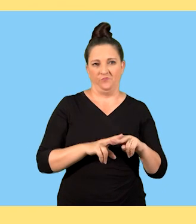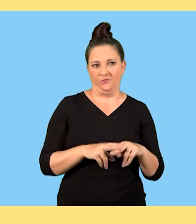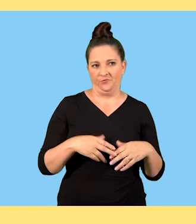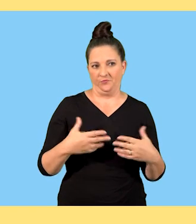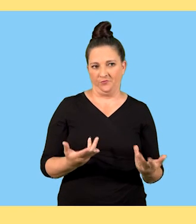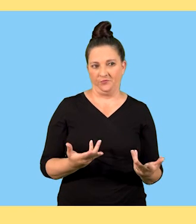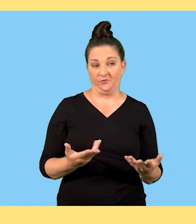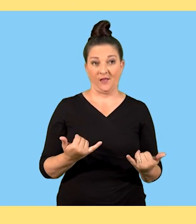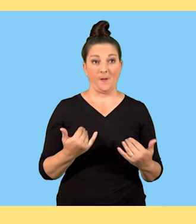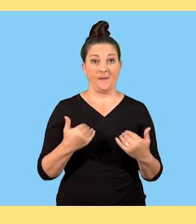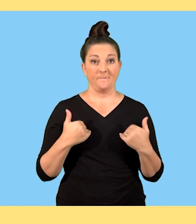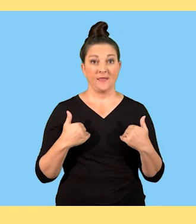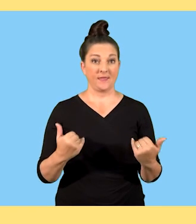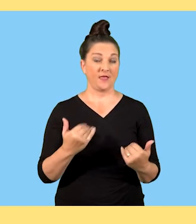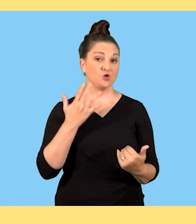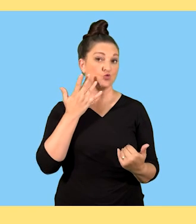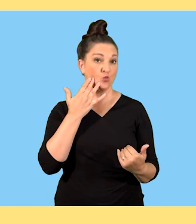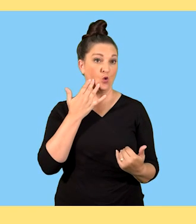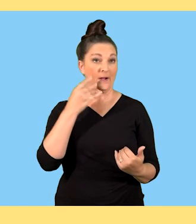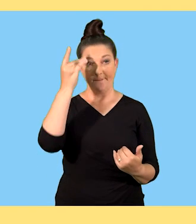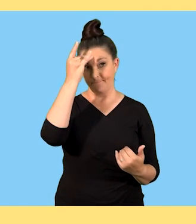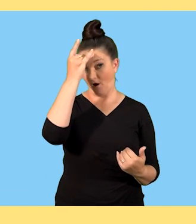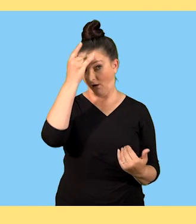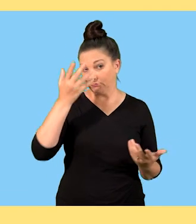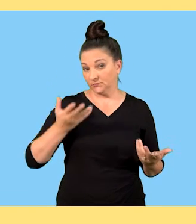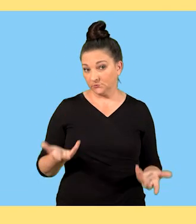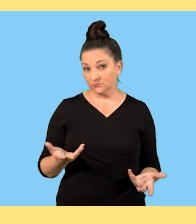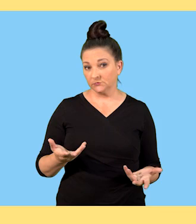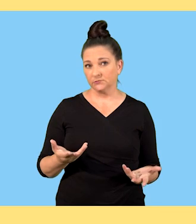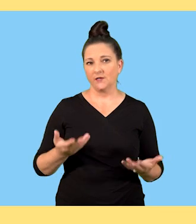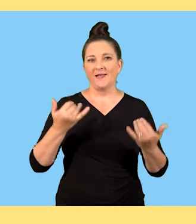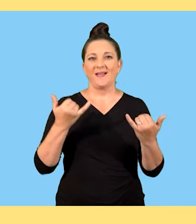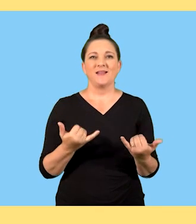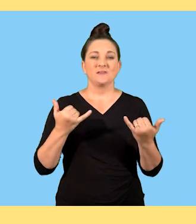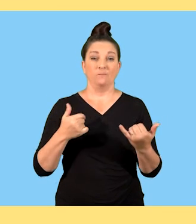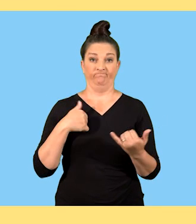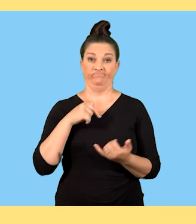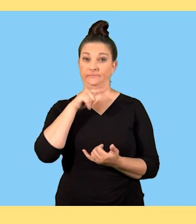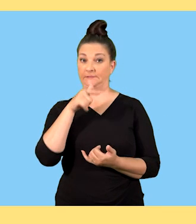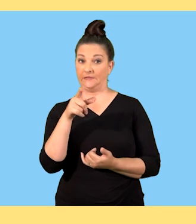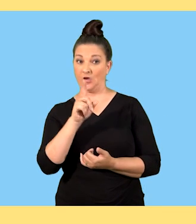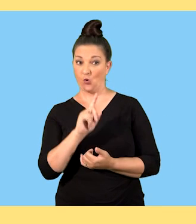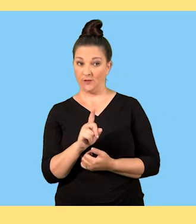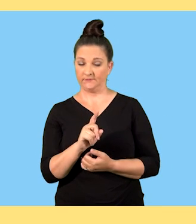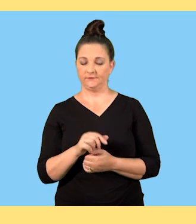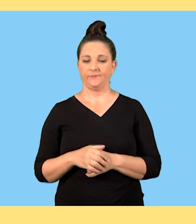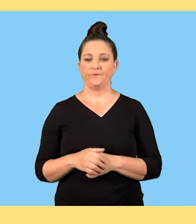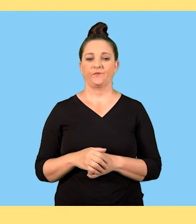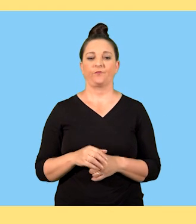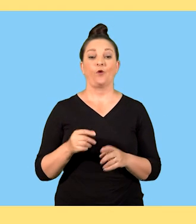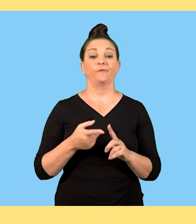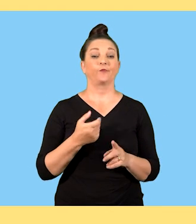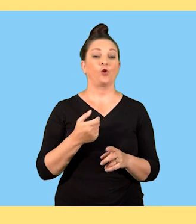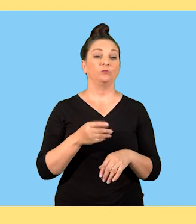that simply means it began in March. So what I'm going to now say is from